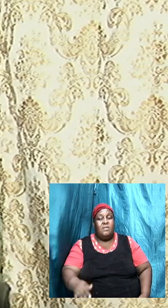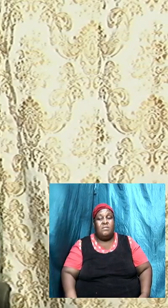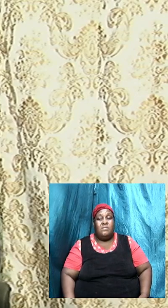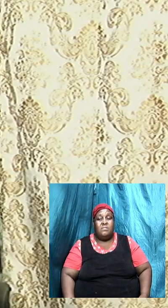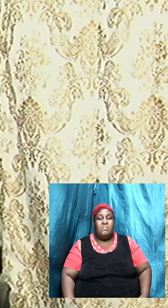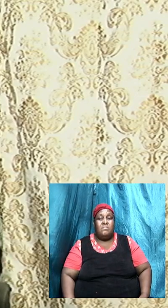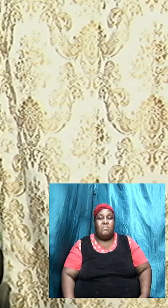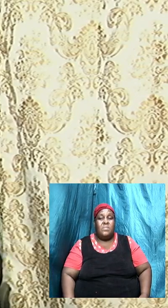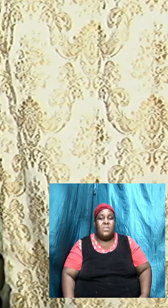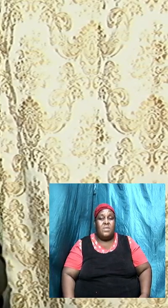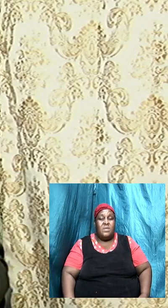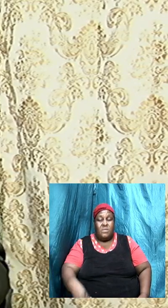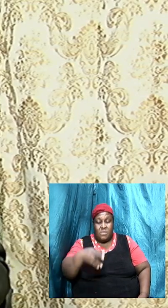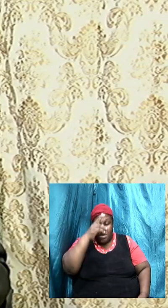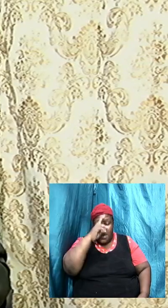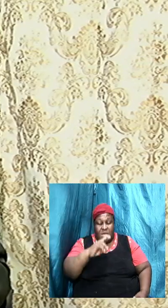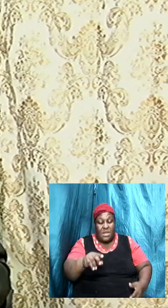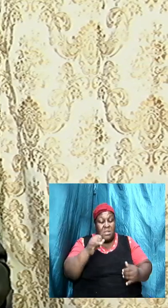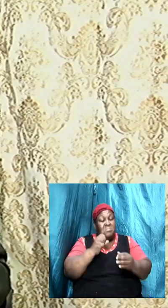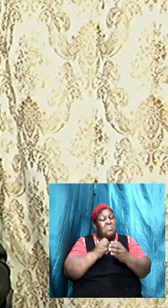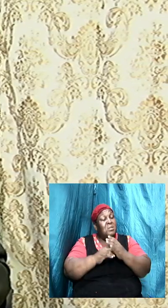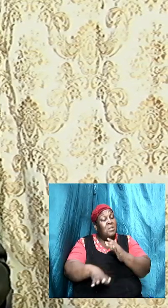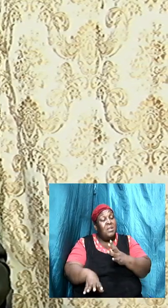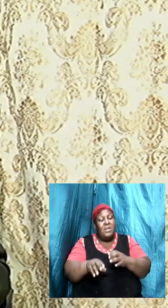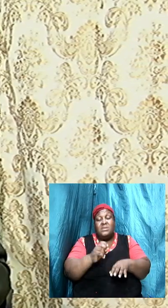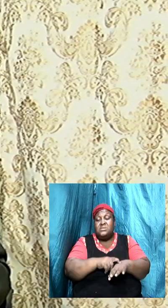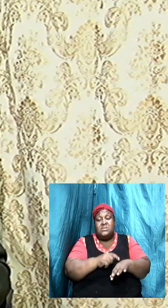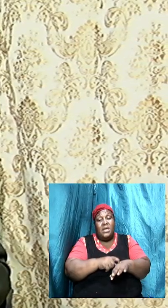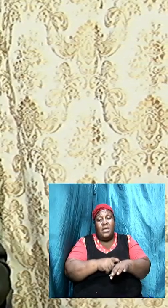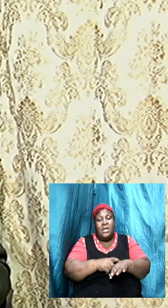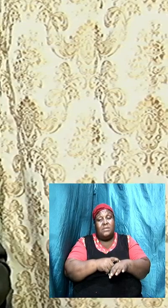25. So we get less time together.